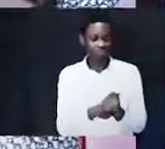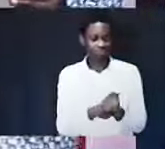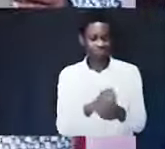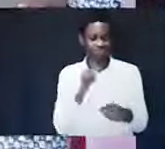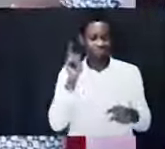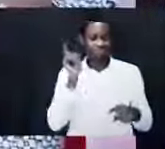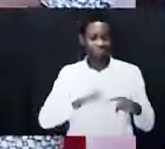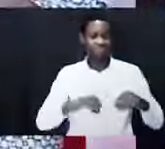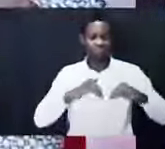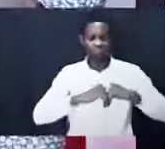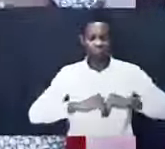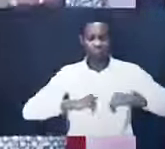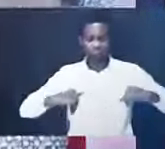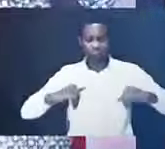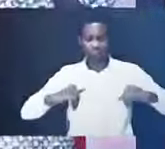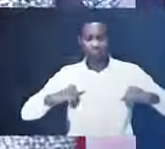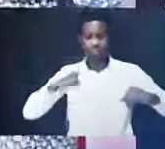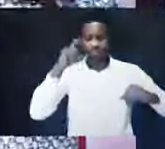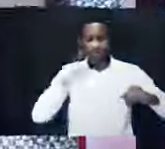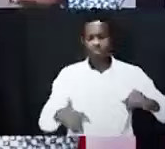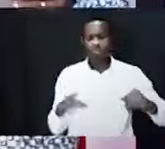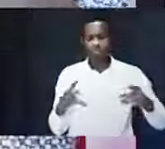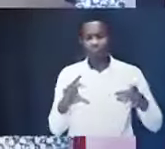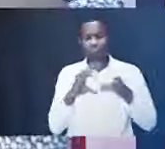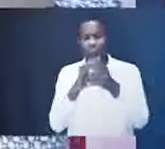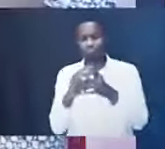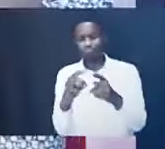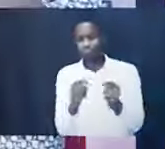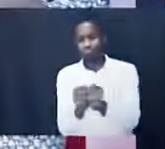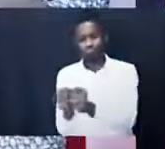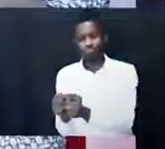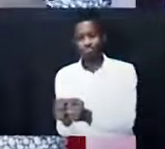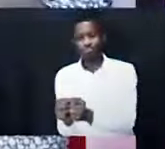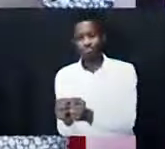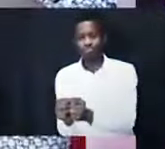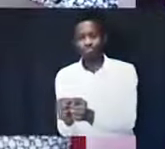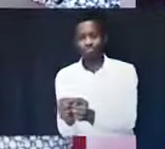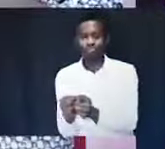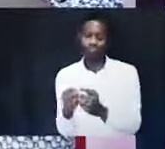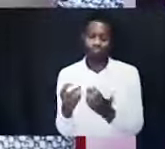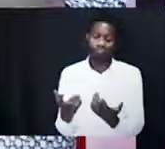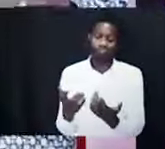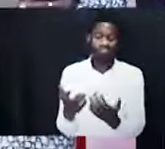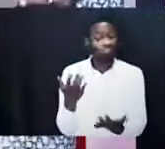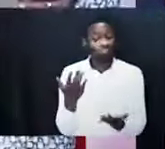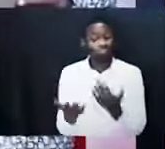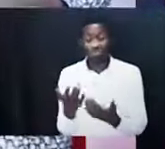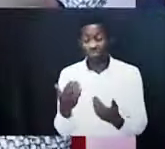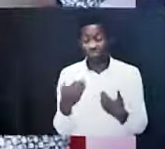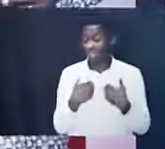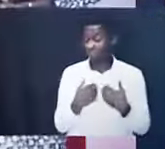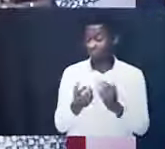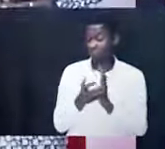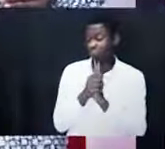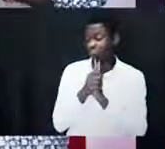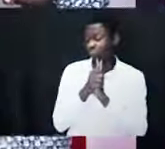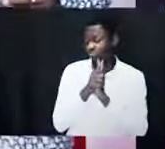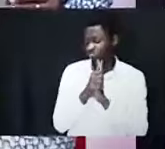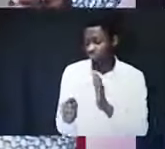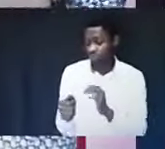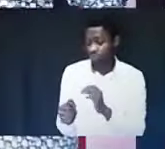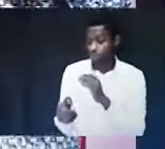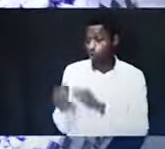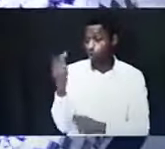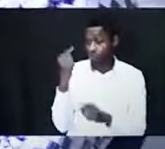Now they have to marry. See, you may be skilled in the word of God like Ezra. Yet